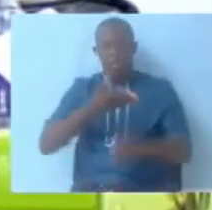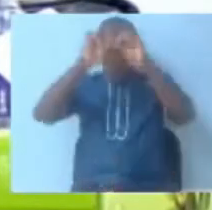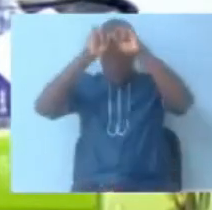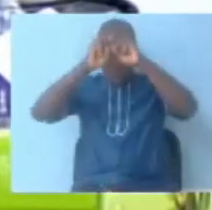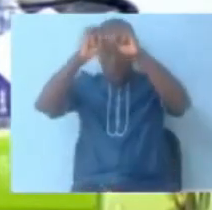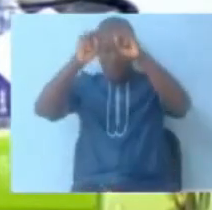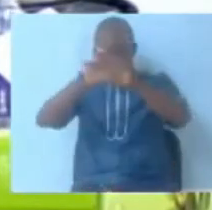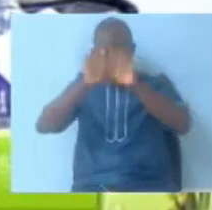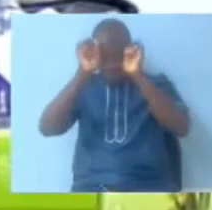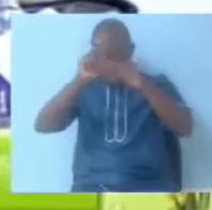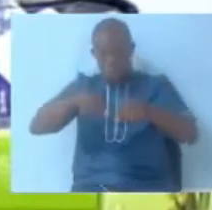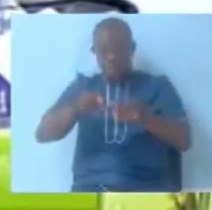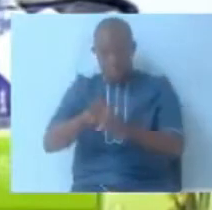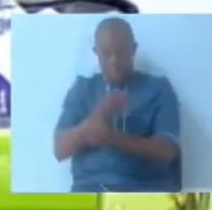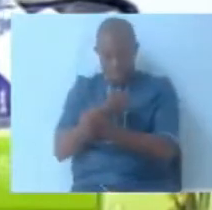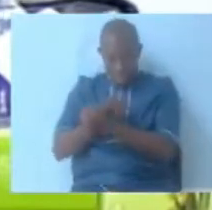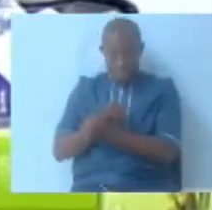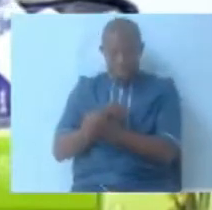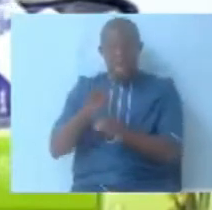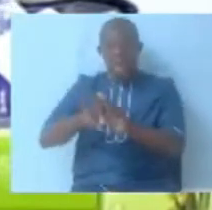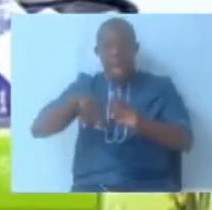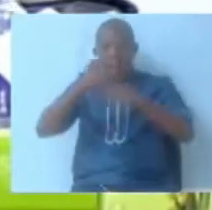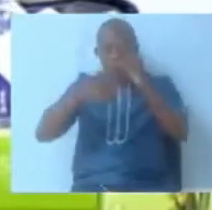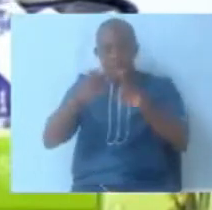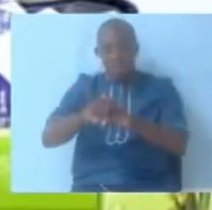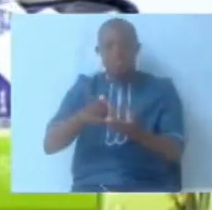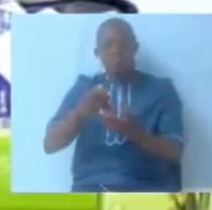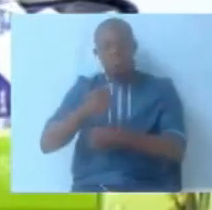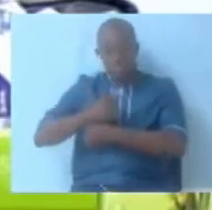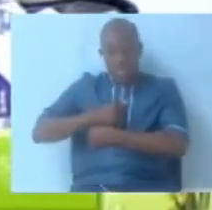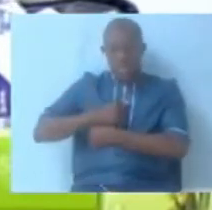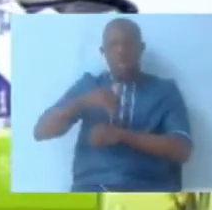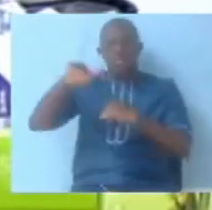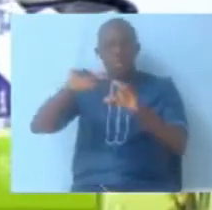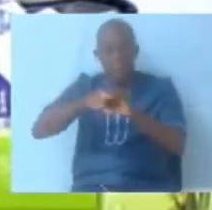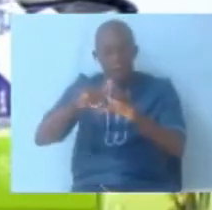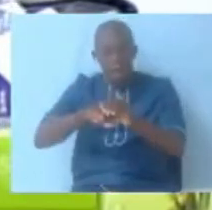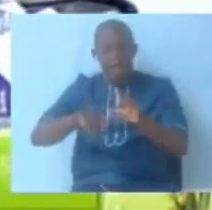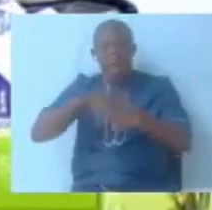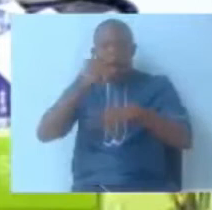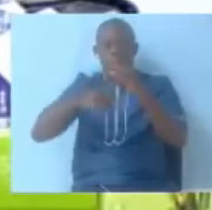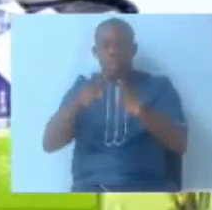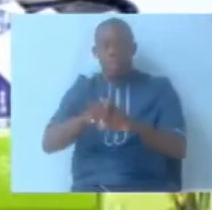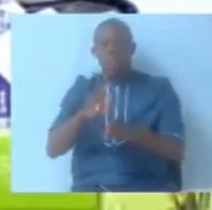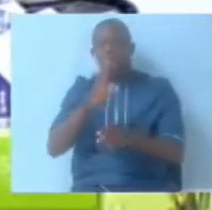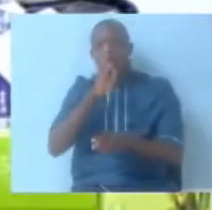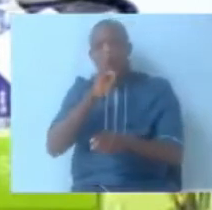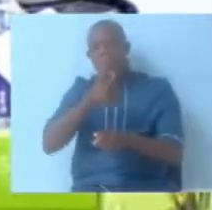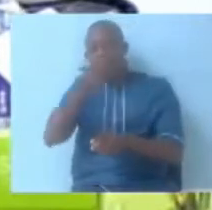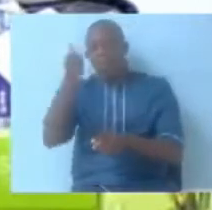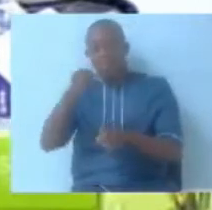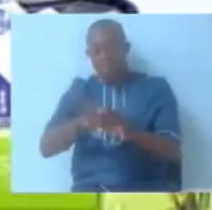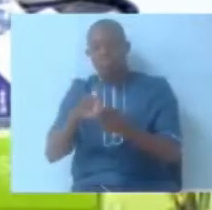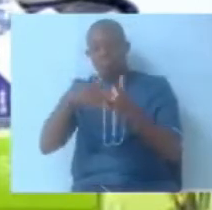that's decree number 3. Sako sarti sabanjaw men inata a fintindi 1994 men tilinta molu muto la